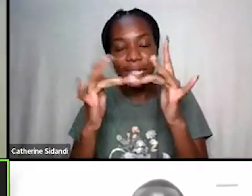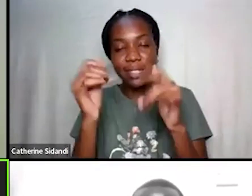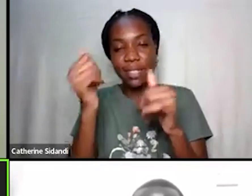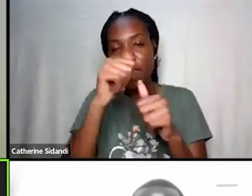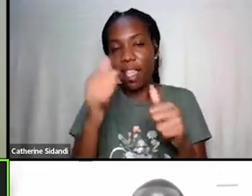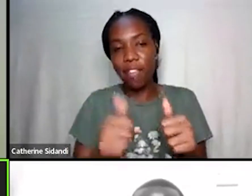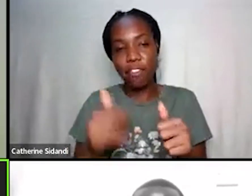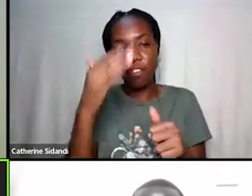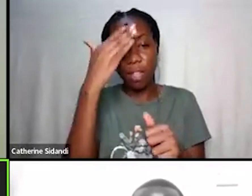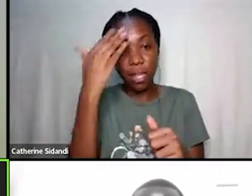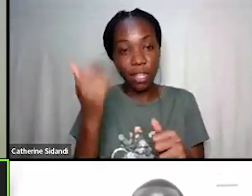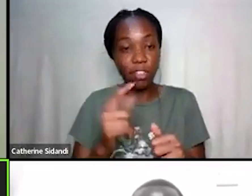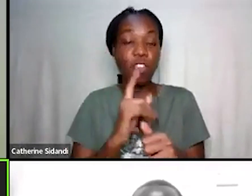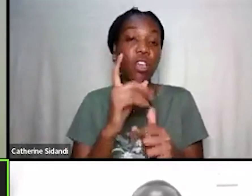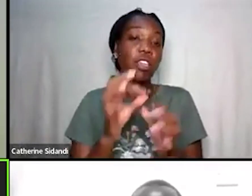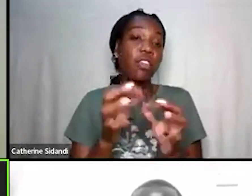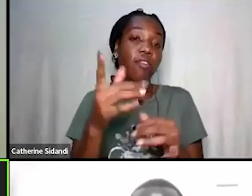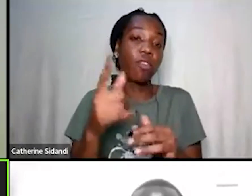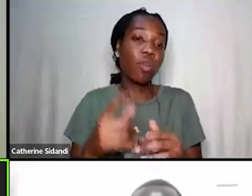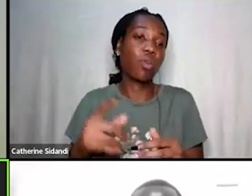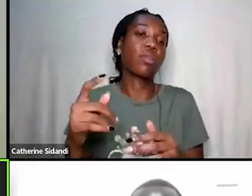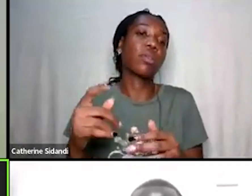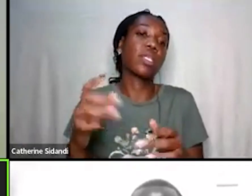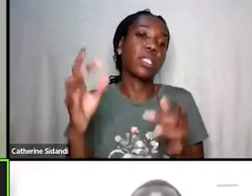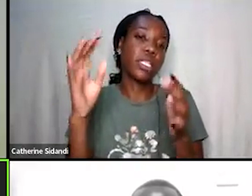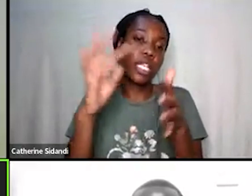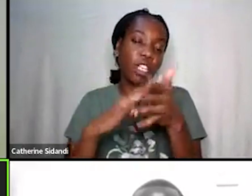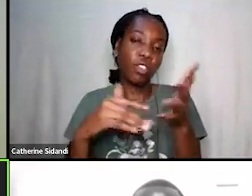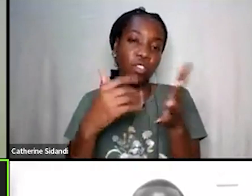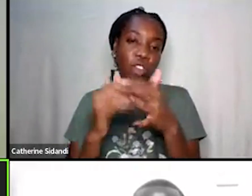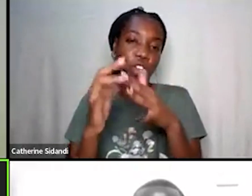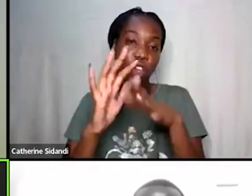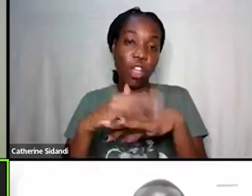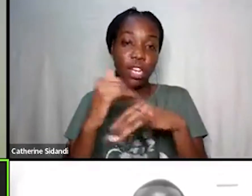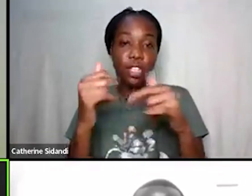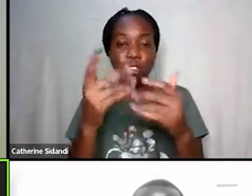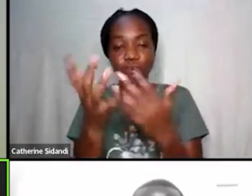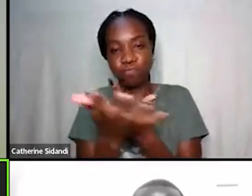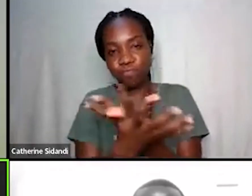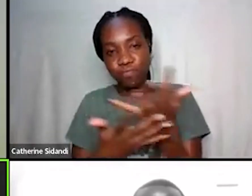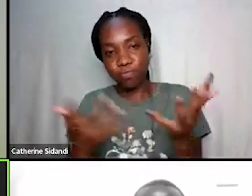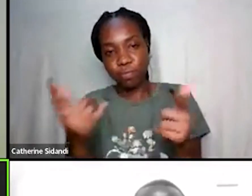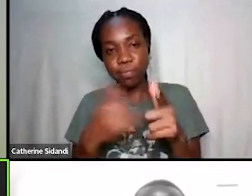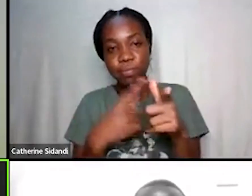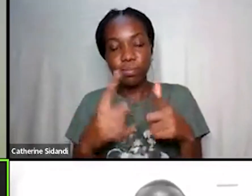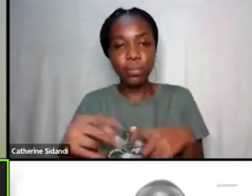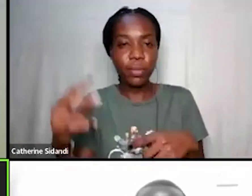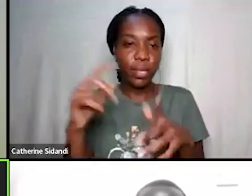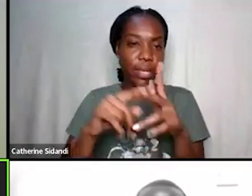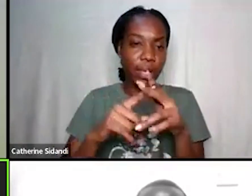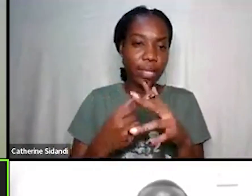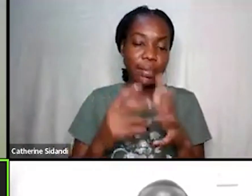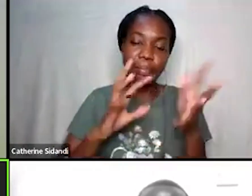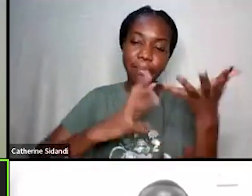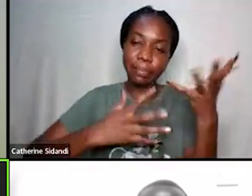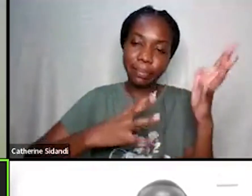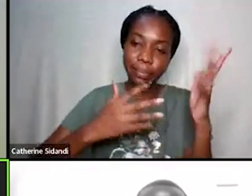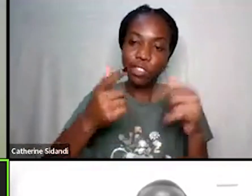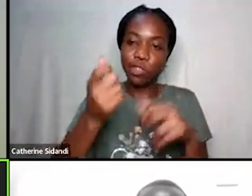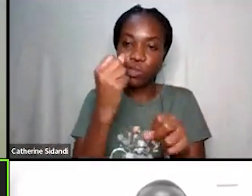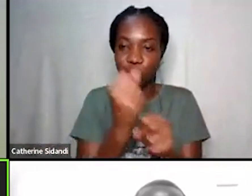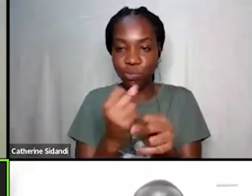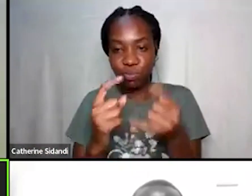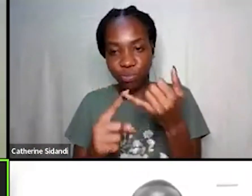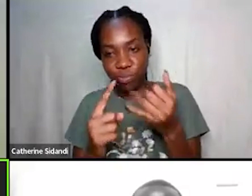even when you are networking online, engage people, and then of course start by either appreciating what they have done or what they have, then you